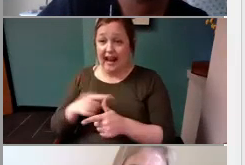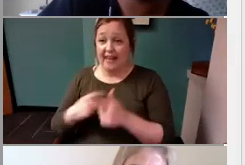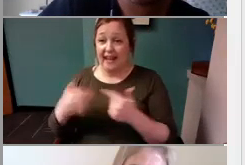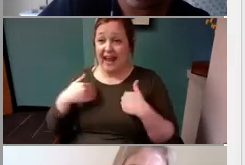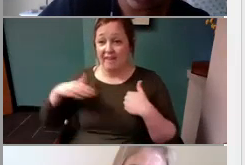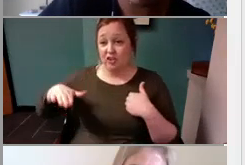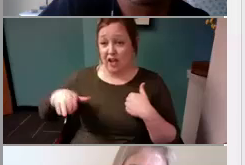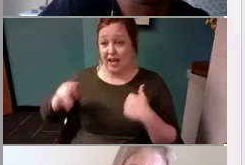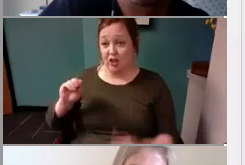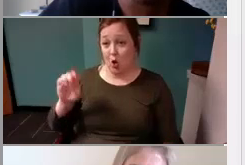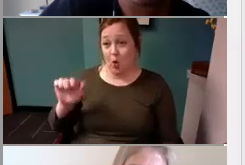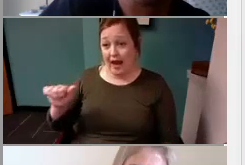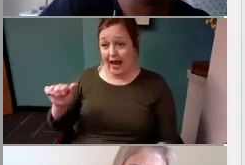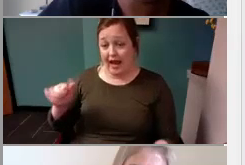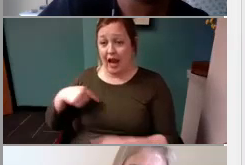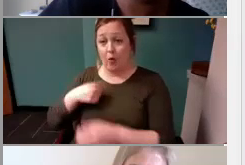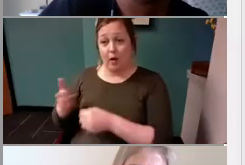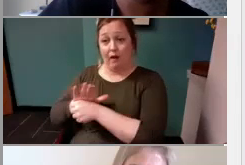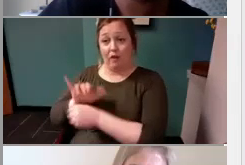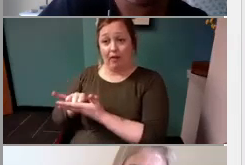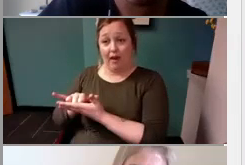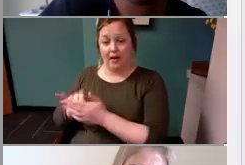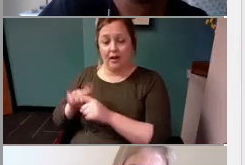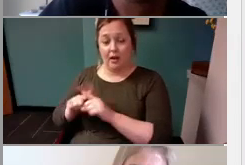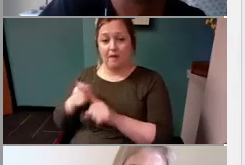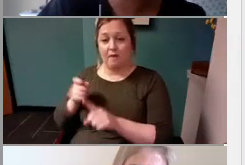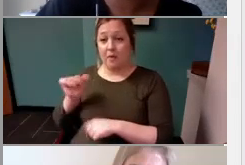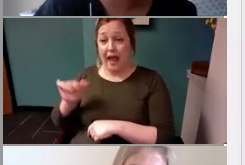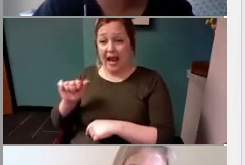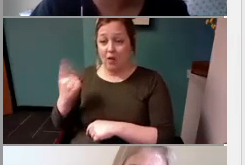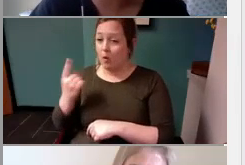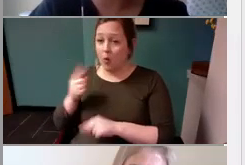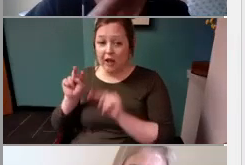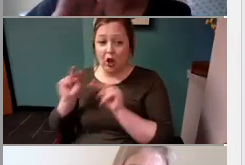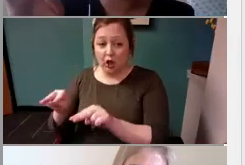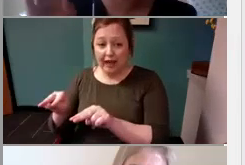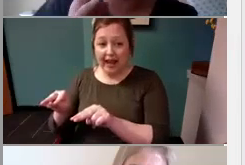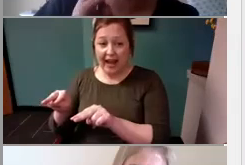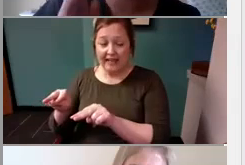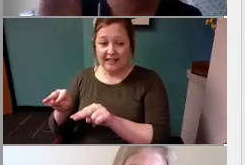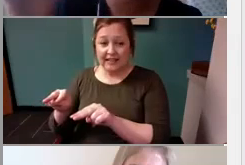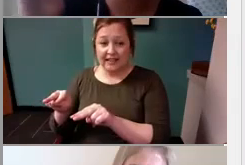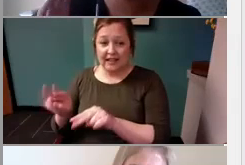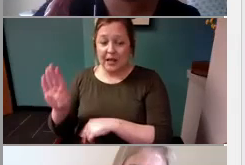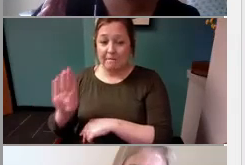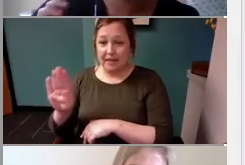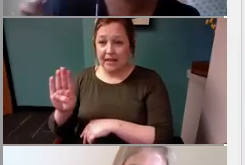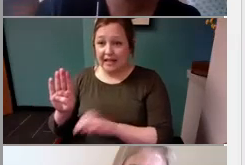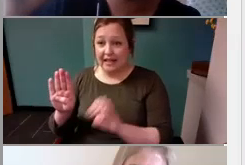that. But from A, we are only going to look at B, C, and F. We are not going to look at D as, and not consider